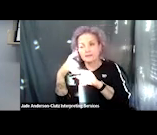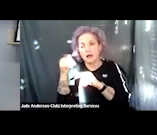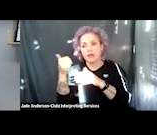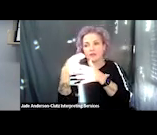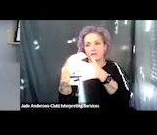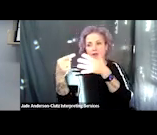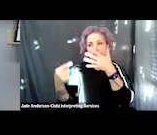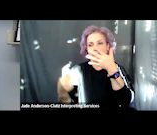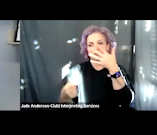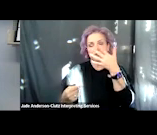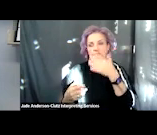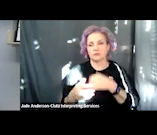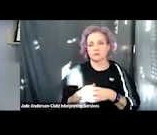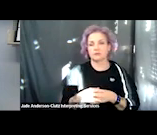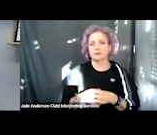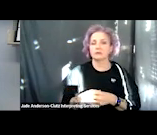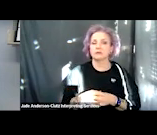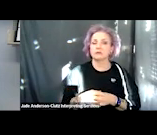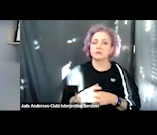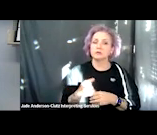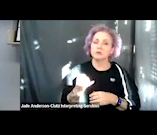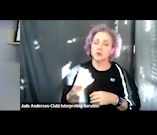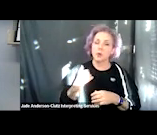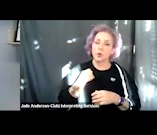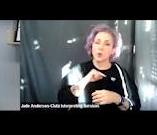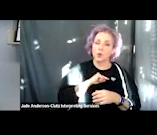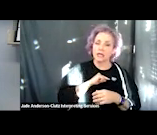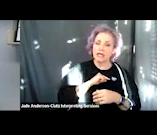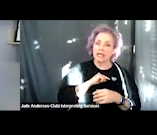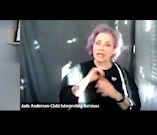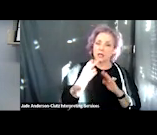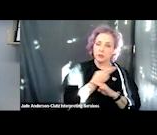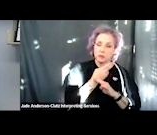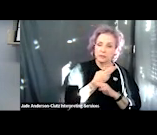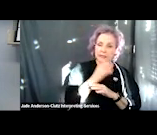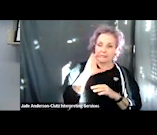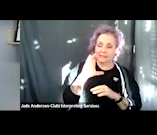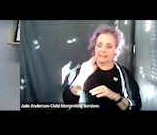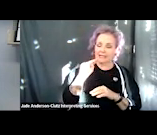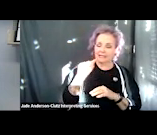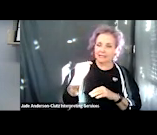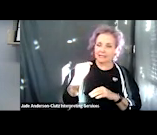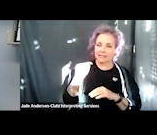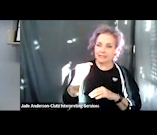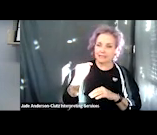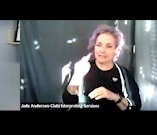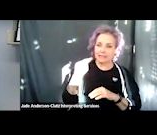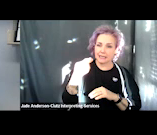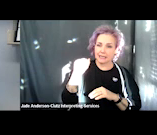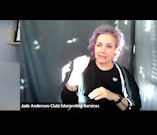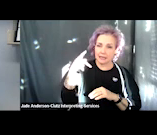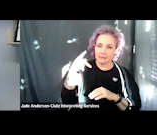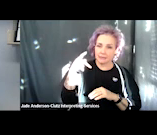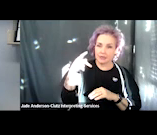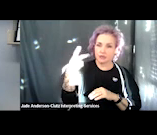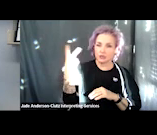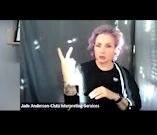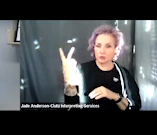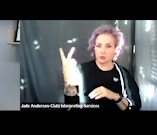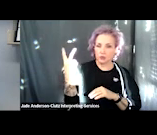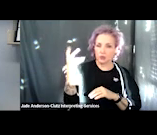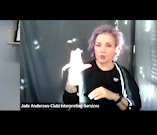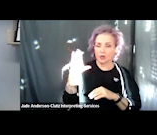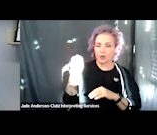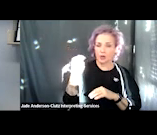actually worked with animals that have a mutation in this CATNAP2, contactin-associated protein-like 2 gene. So